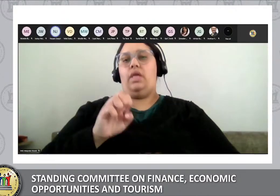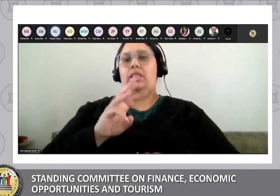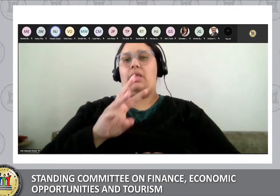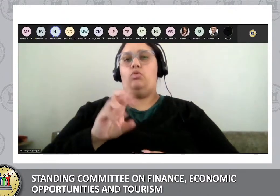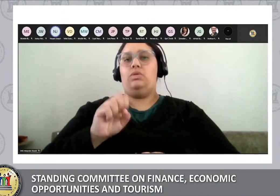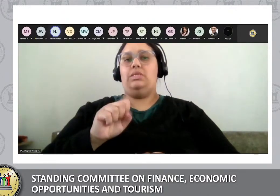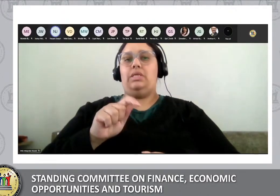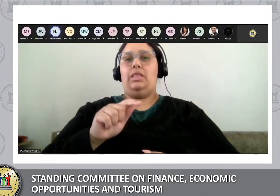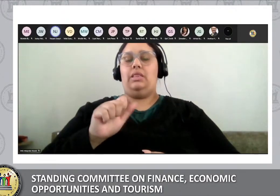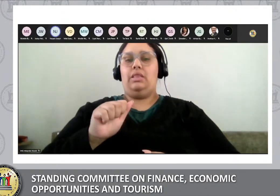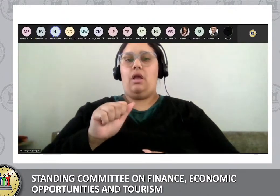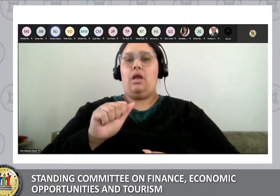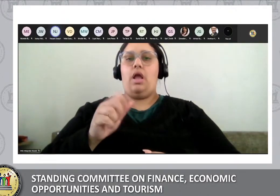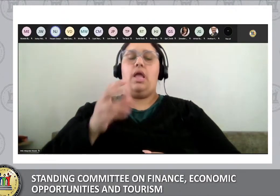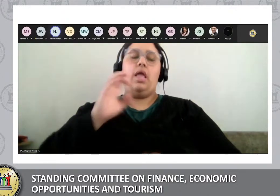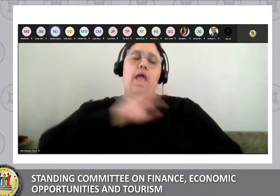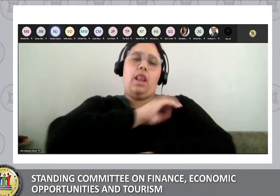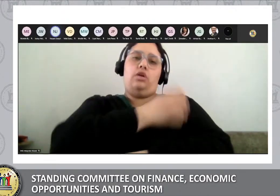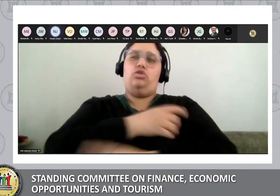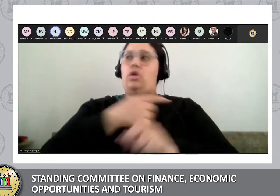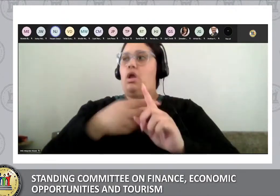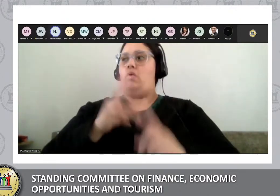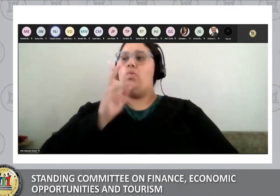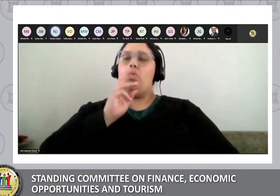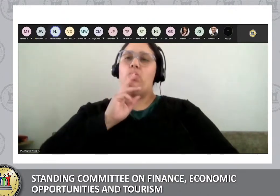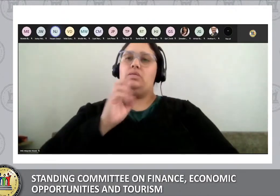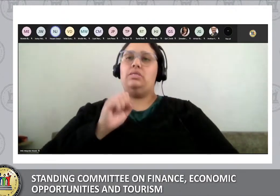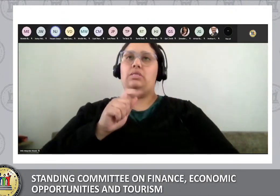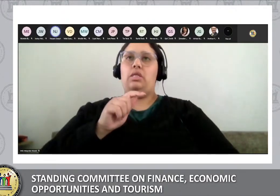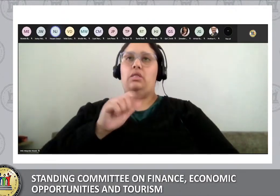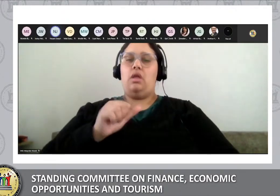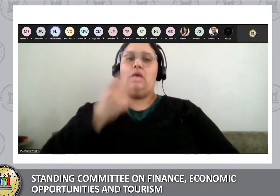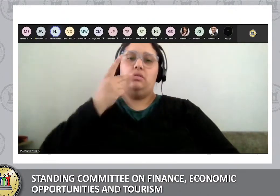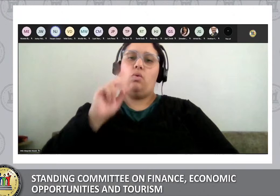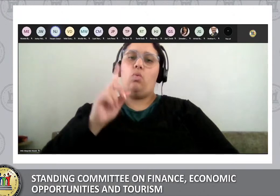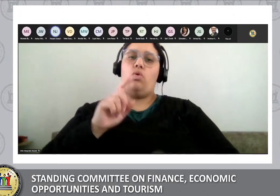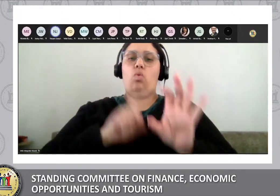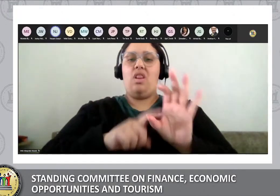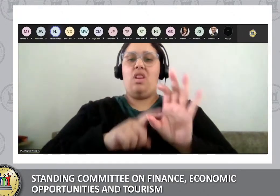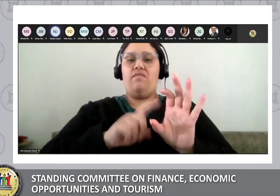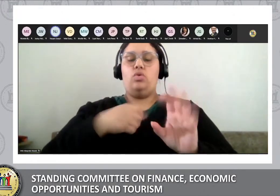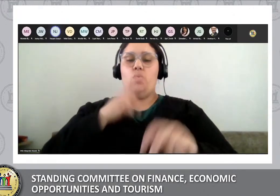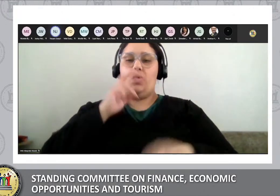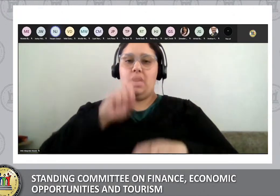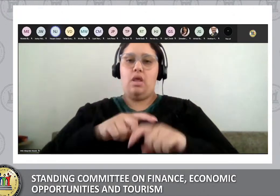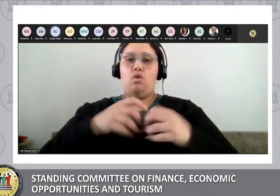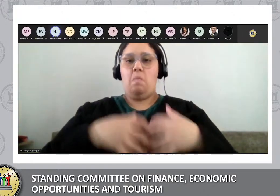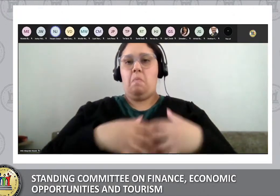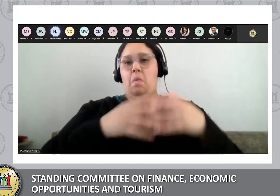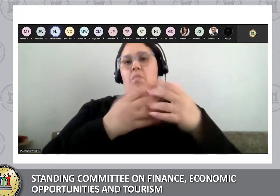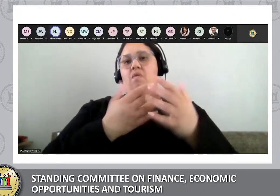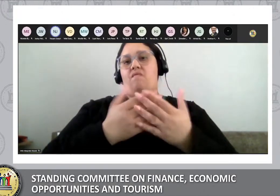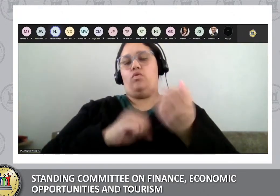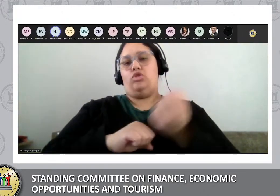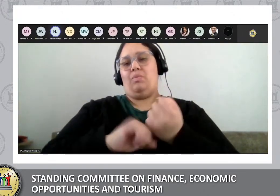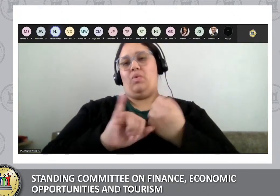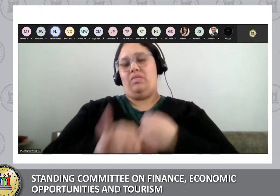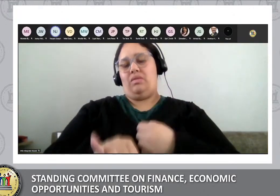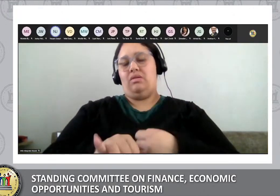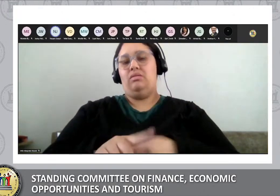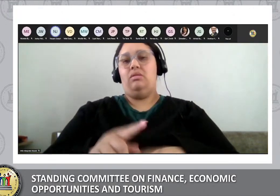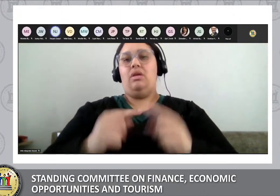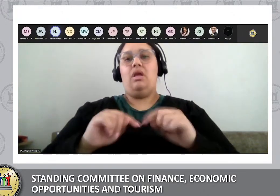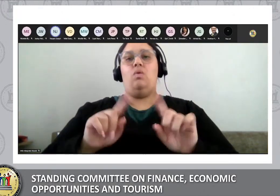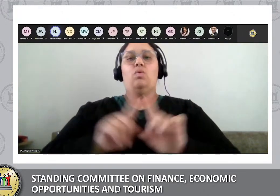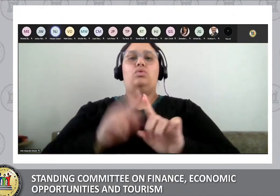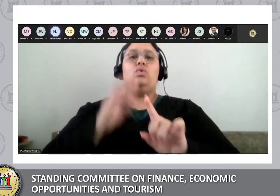that's the energy and water CETA, and again, looking at what qualifications we need to design in support of that. And then